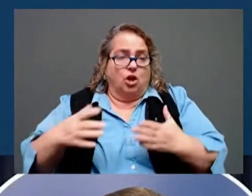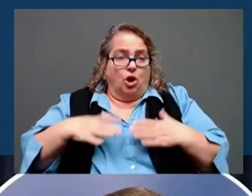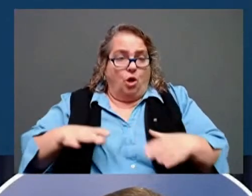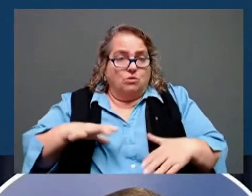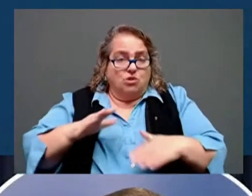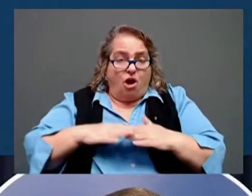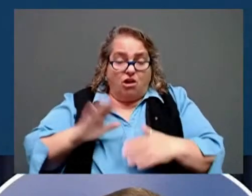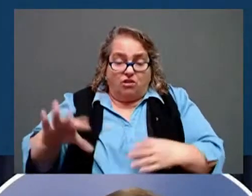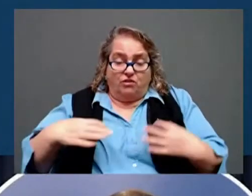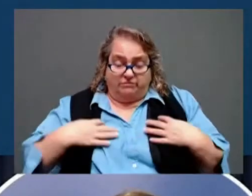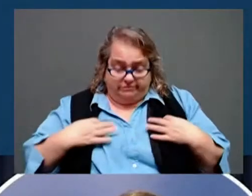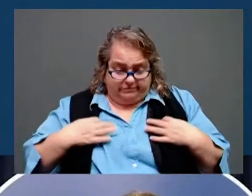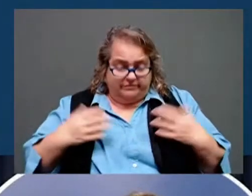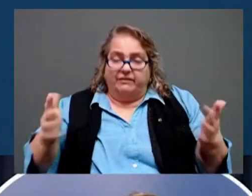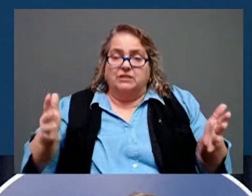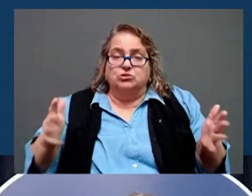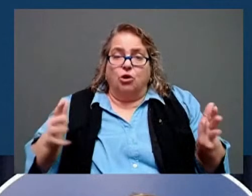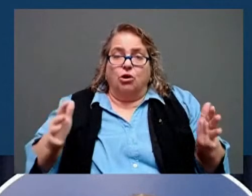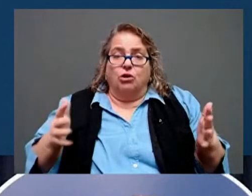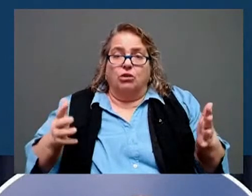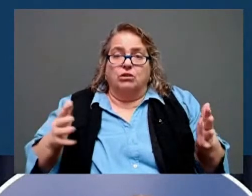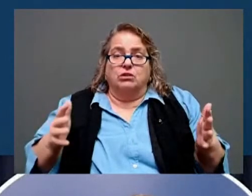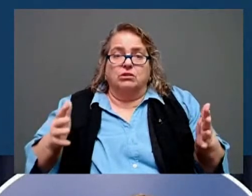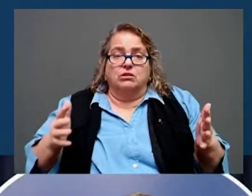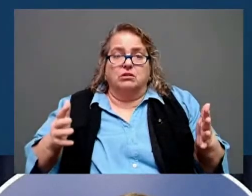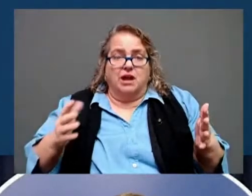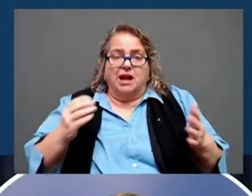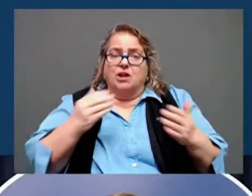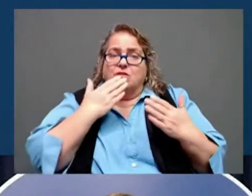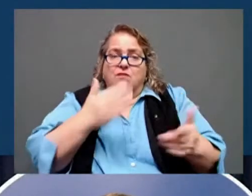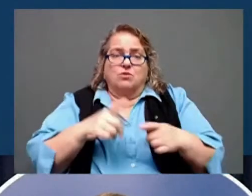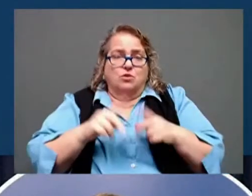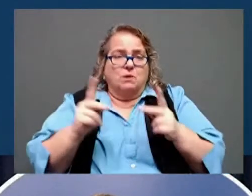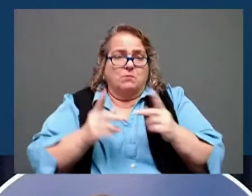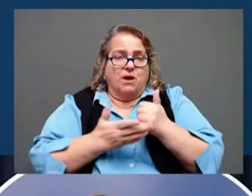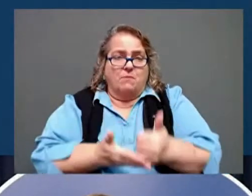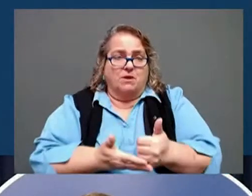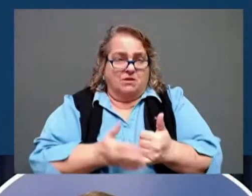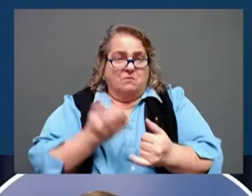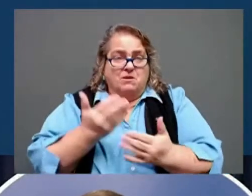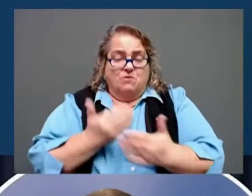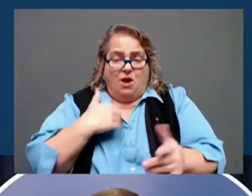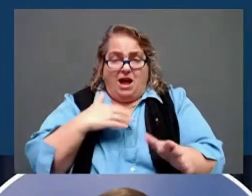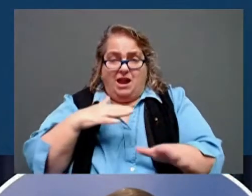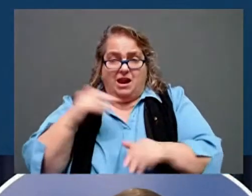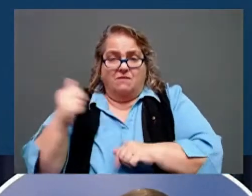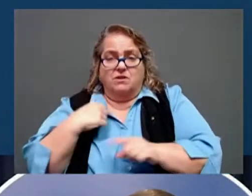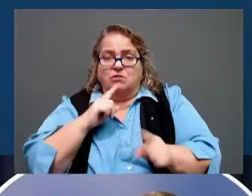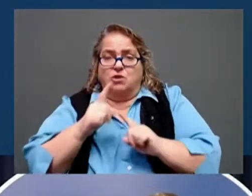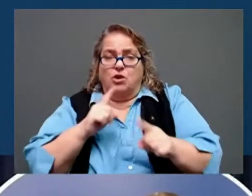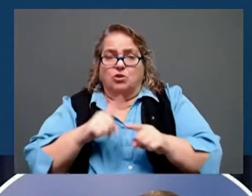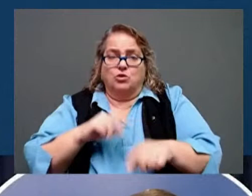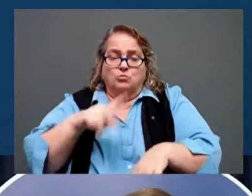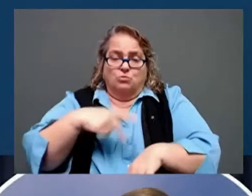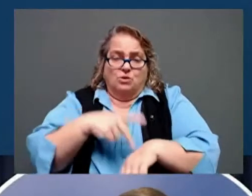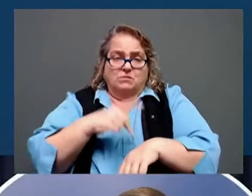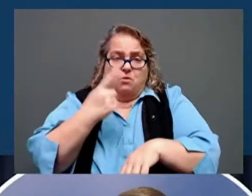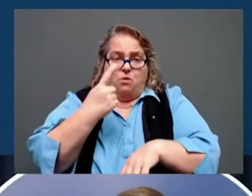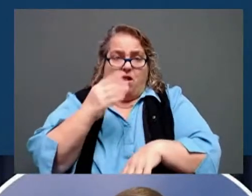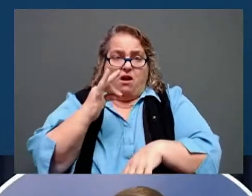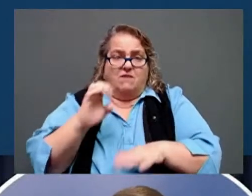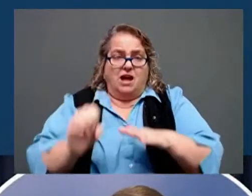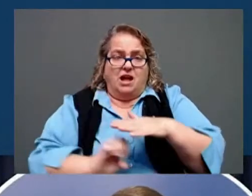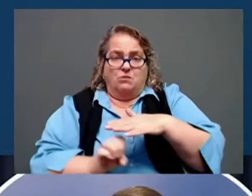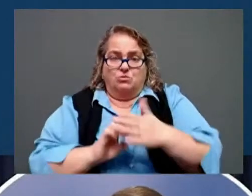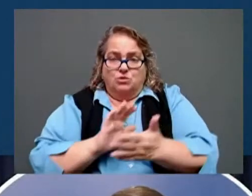that are helping out. Right before I left, I talked to the principal of one of the elementary schools who was